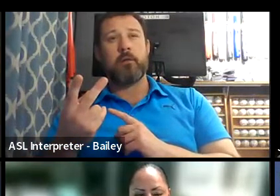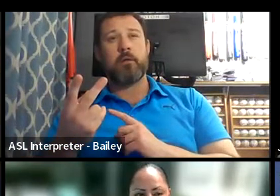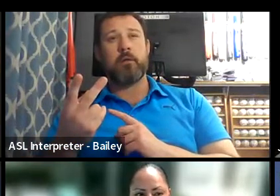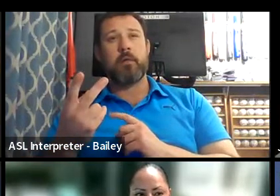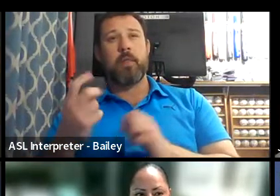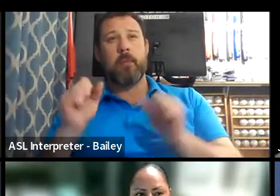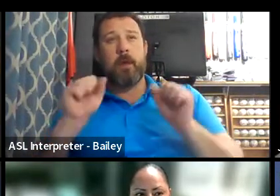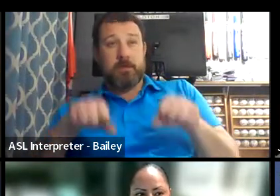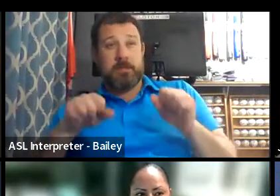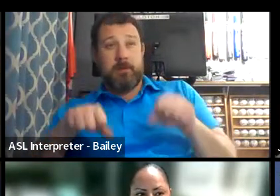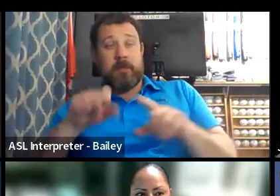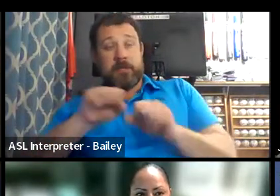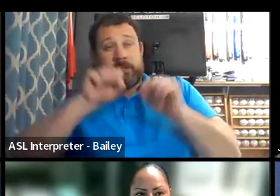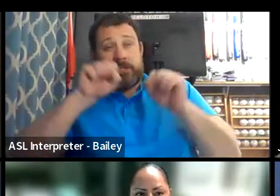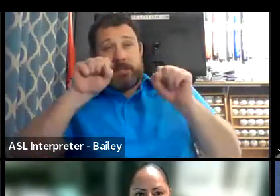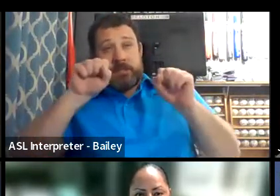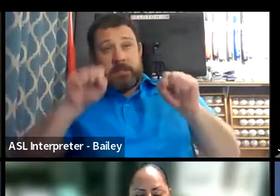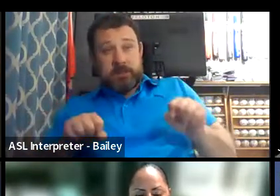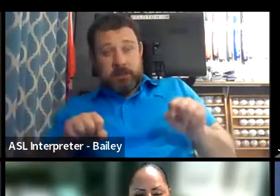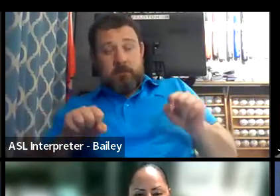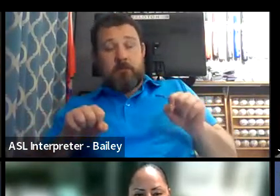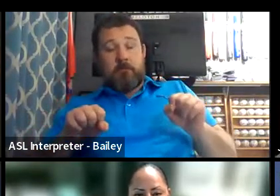of the system to be able to